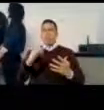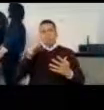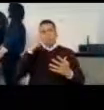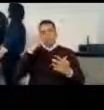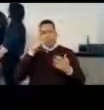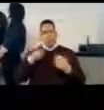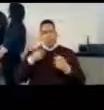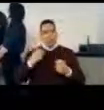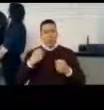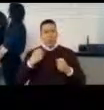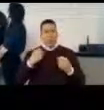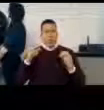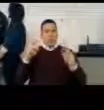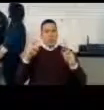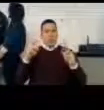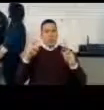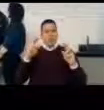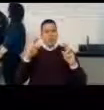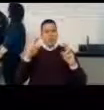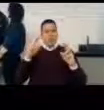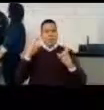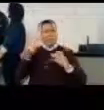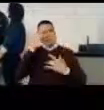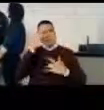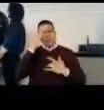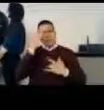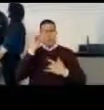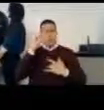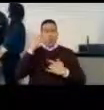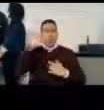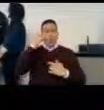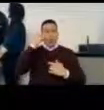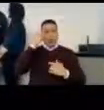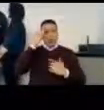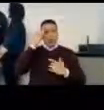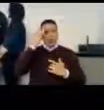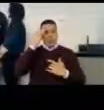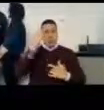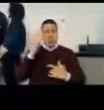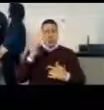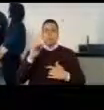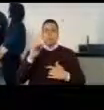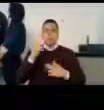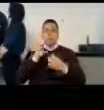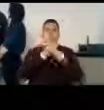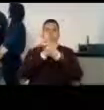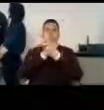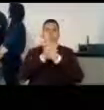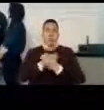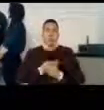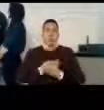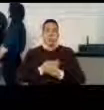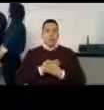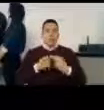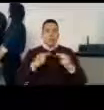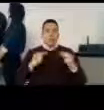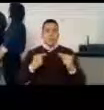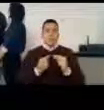Diagnoses like mental health disorders and neurological disorders, spinal